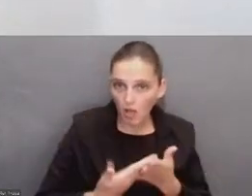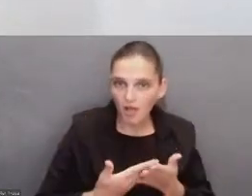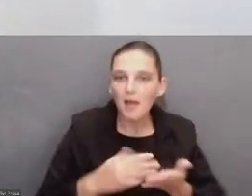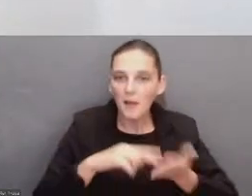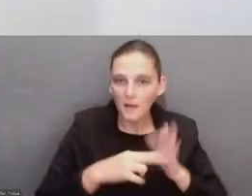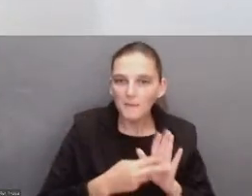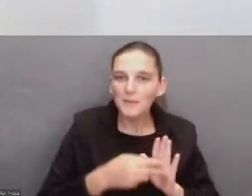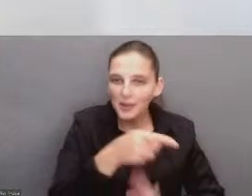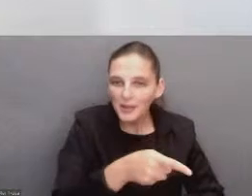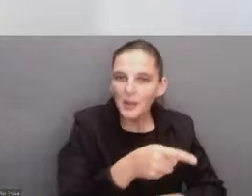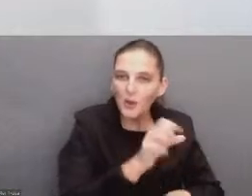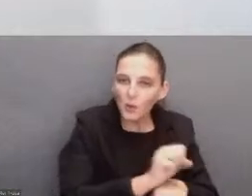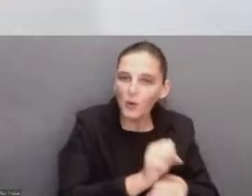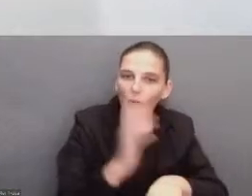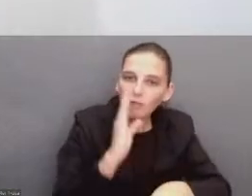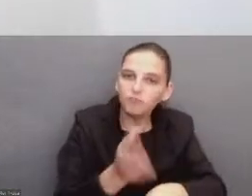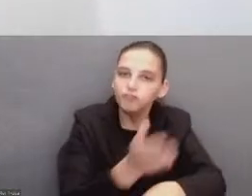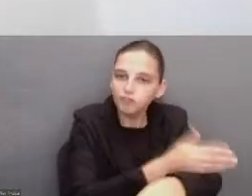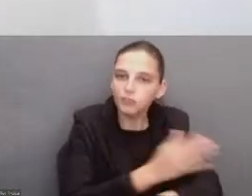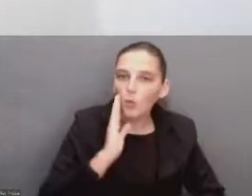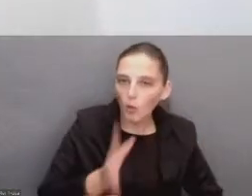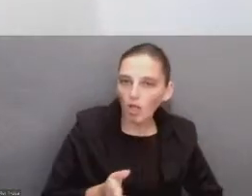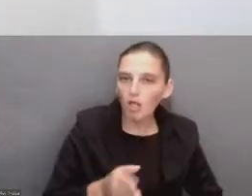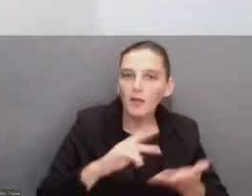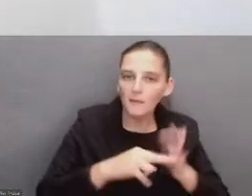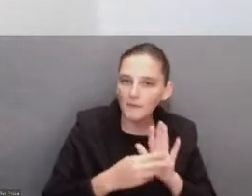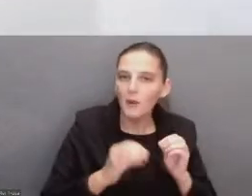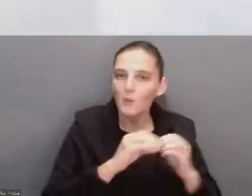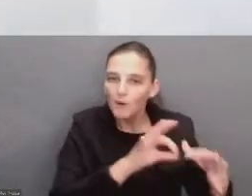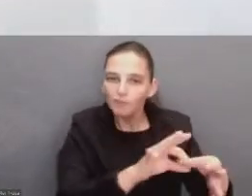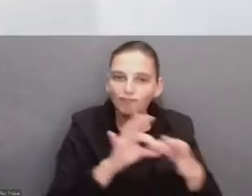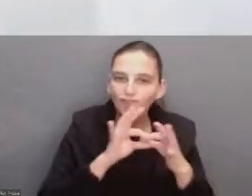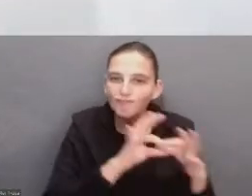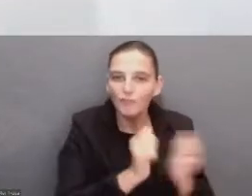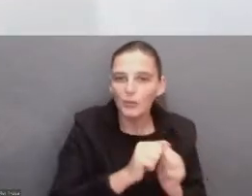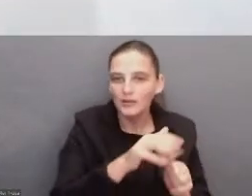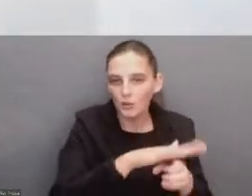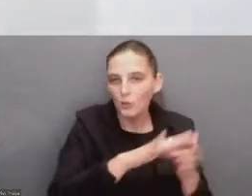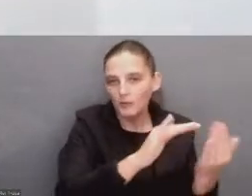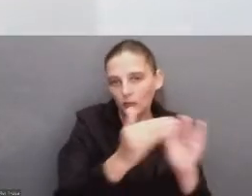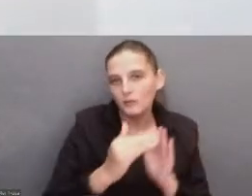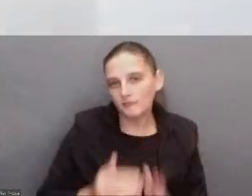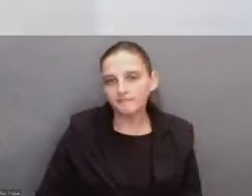public health work, which is appropriately engaging and having relationships with the local community.